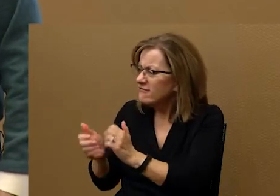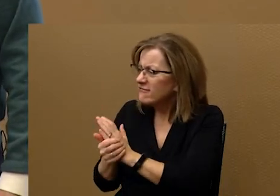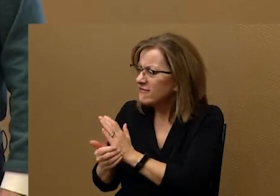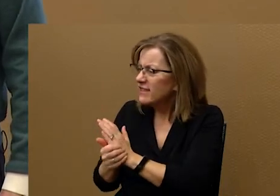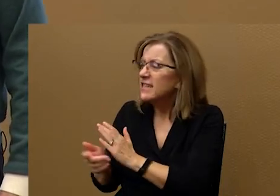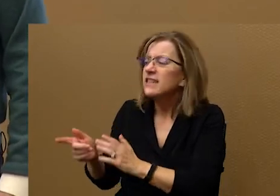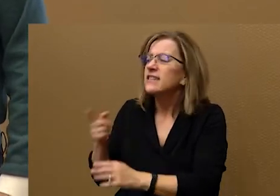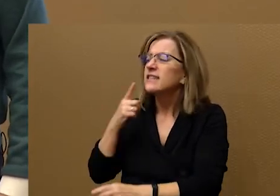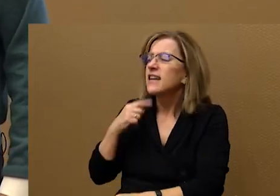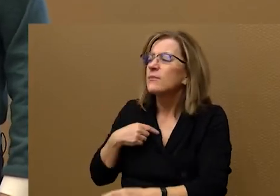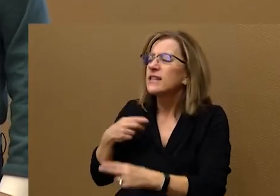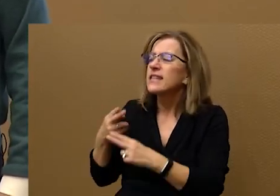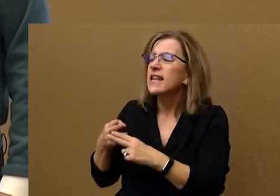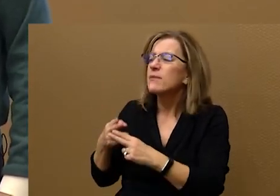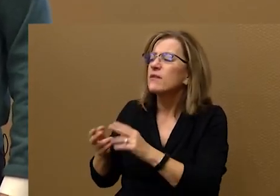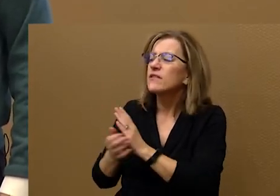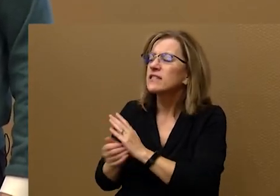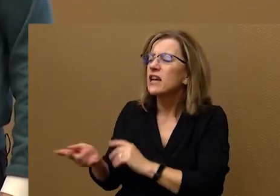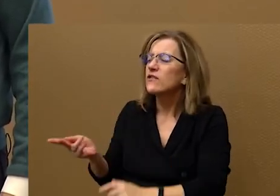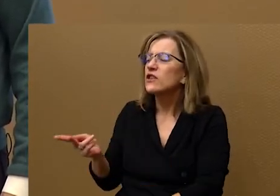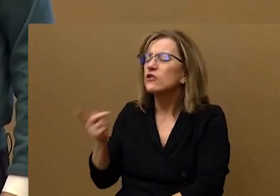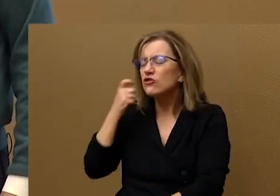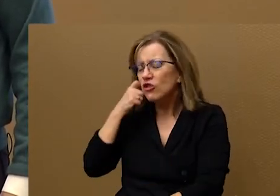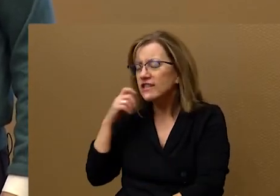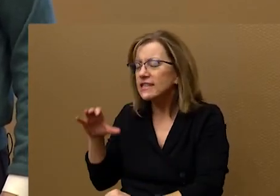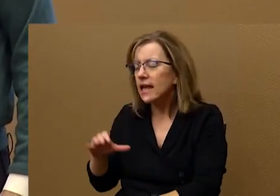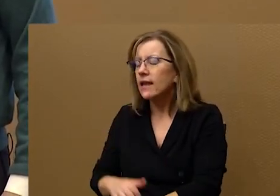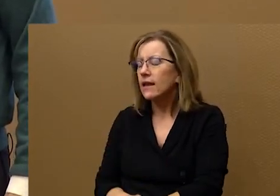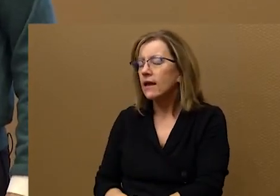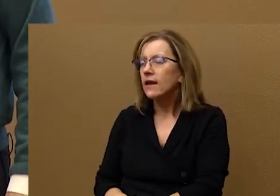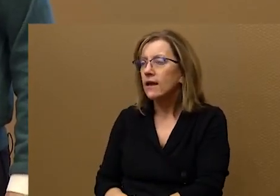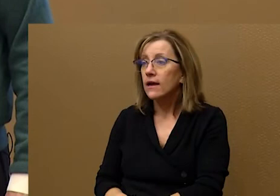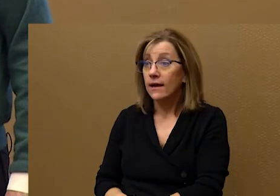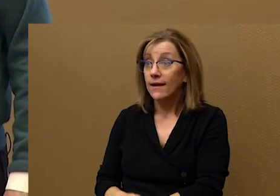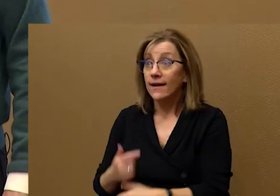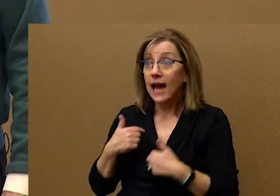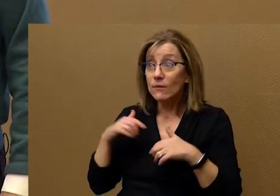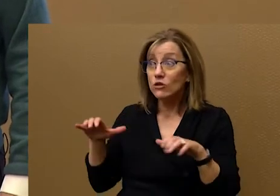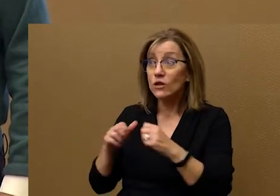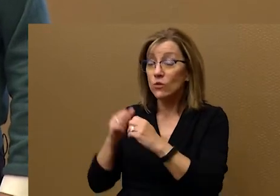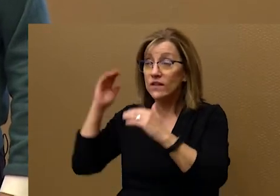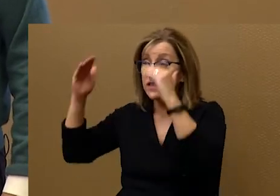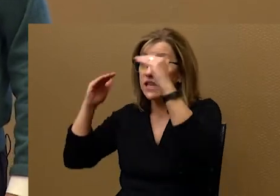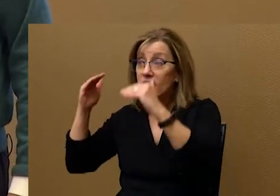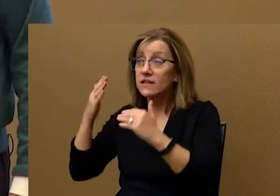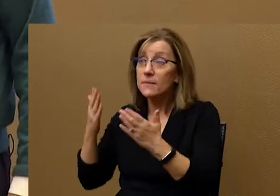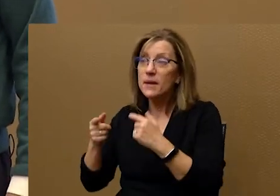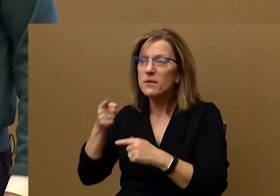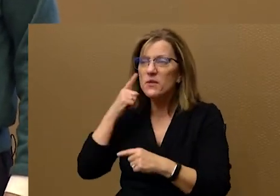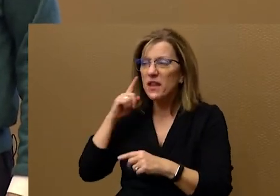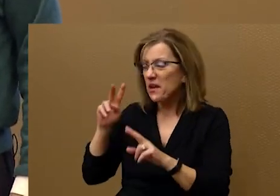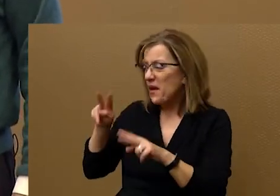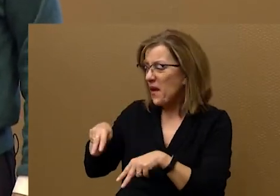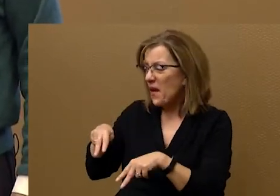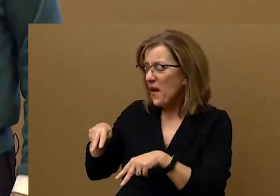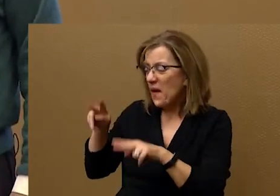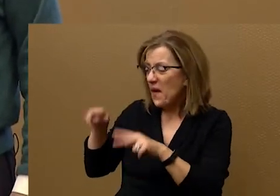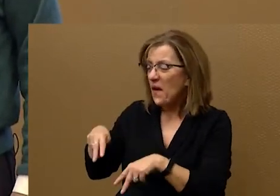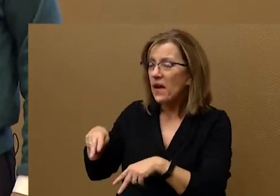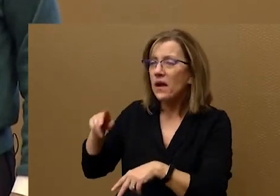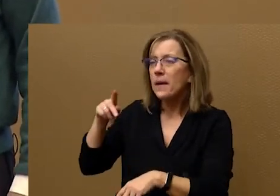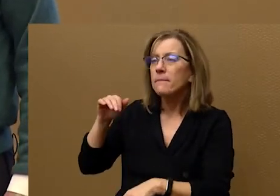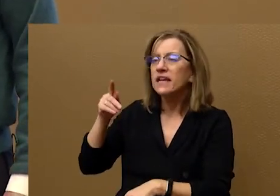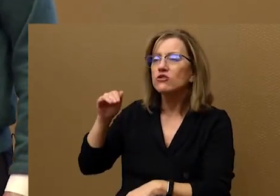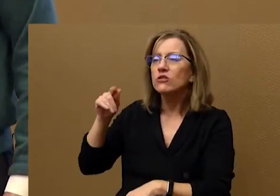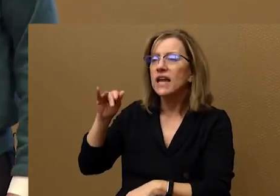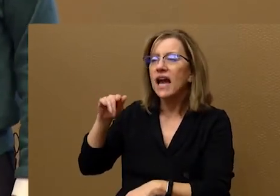the name of the skill that you just used. Now I'm doing this with adults. You may think this is patronizing and insulting